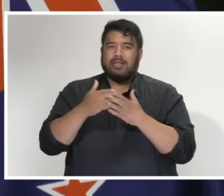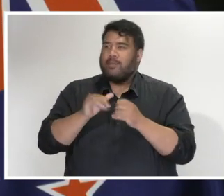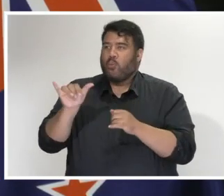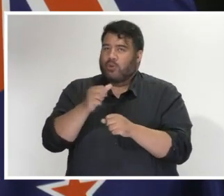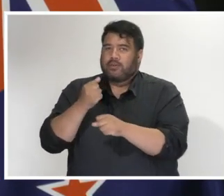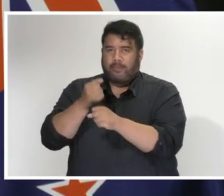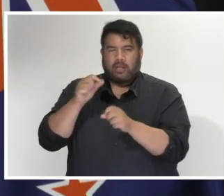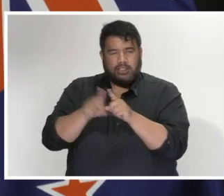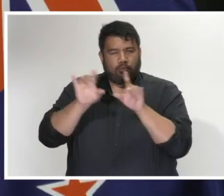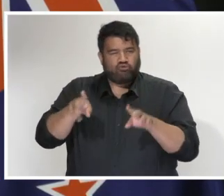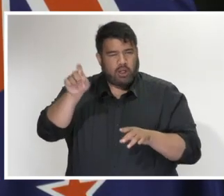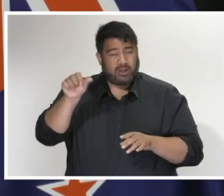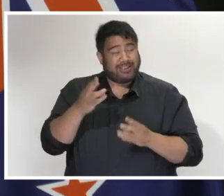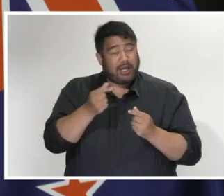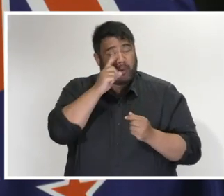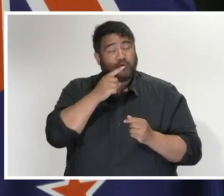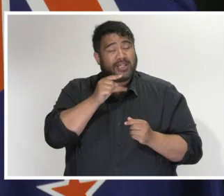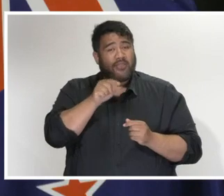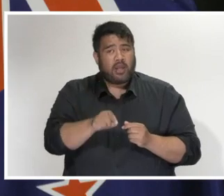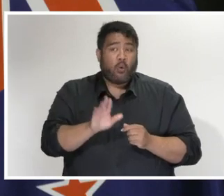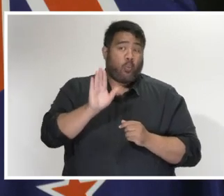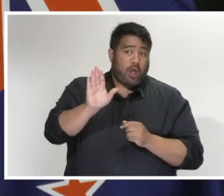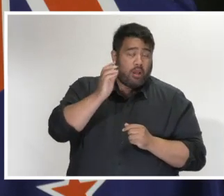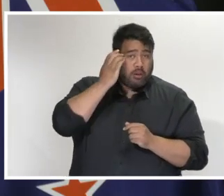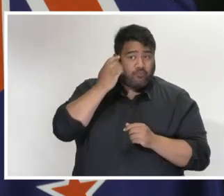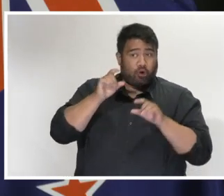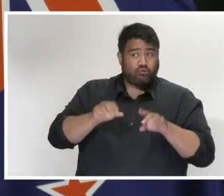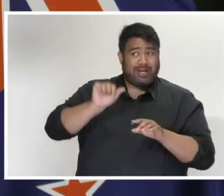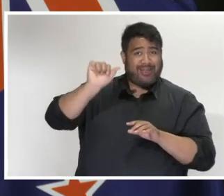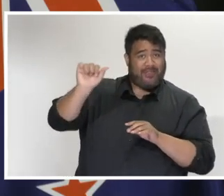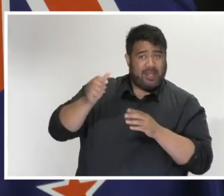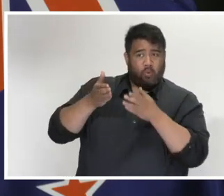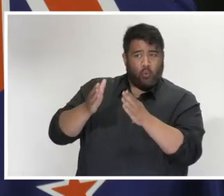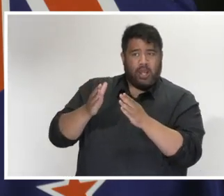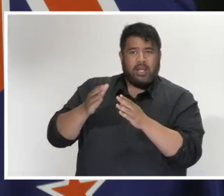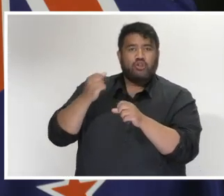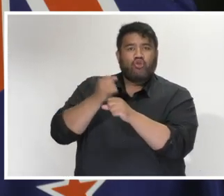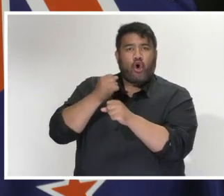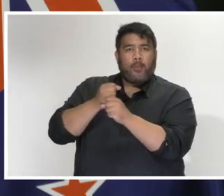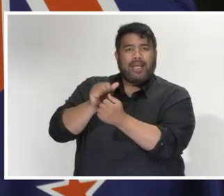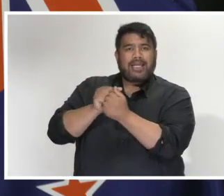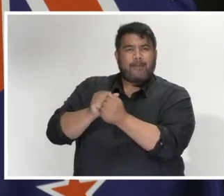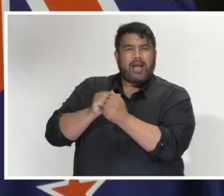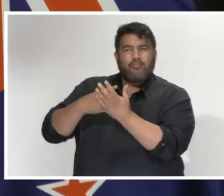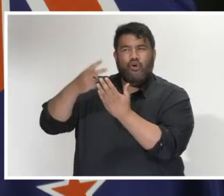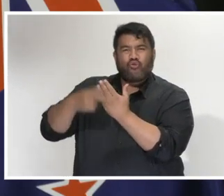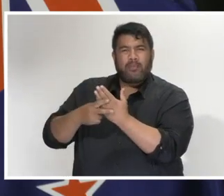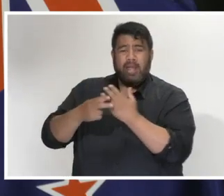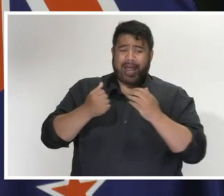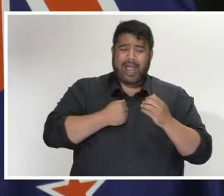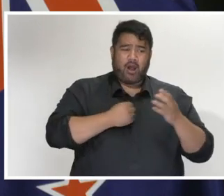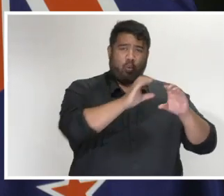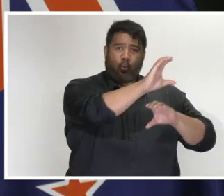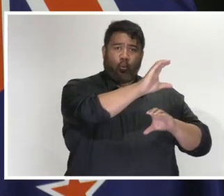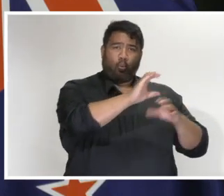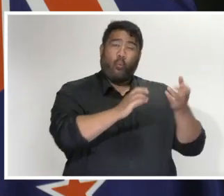actually, when you look at their JobKeeper, it was framed very much around what we did with our wage subsidy. So very similar